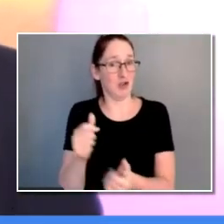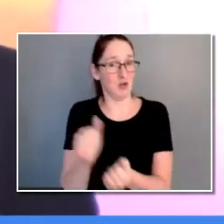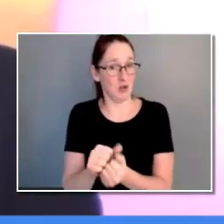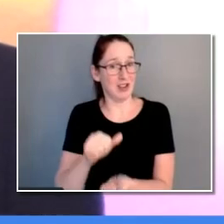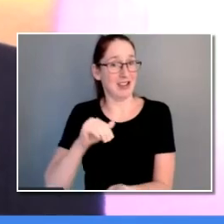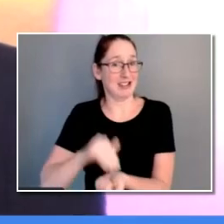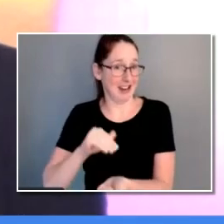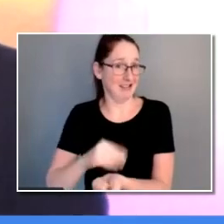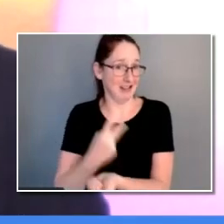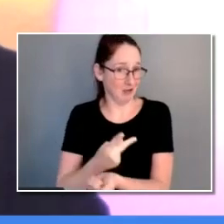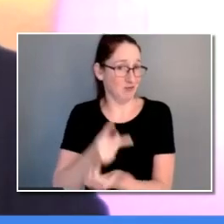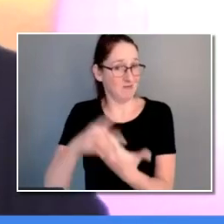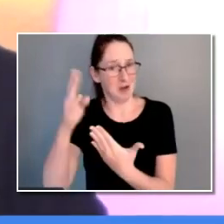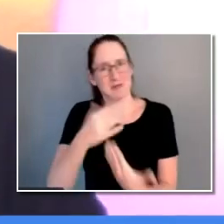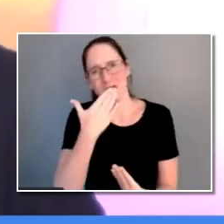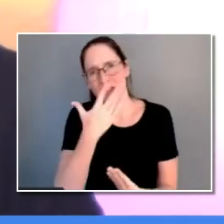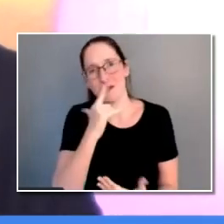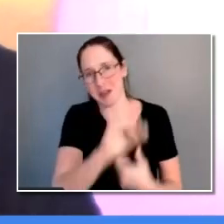that support.